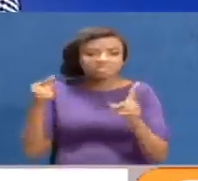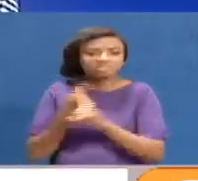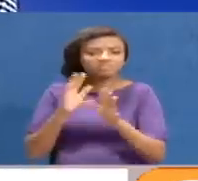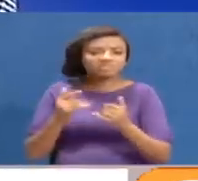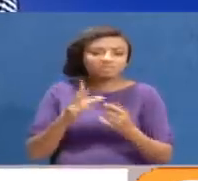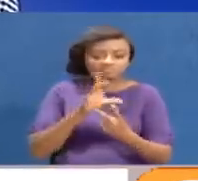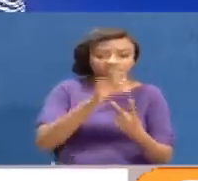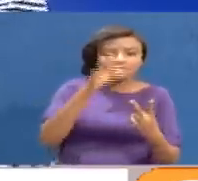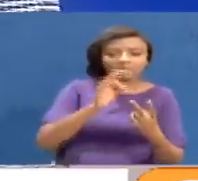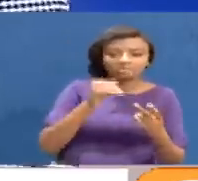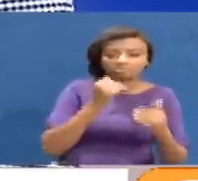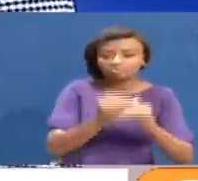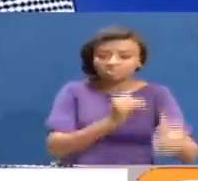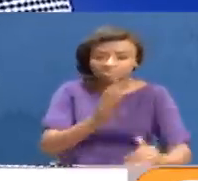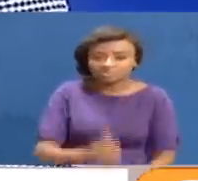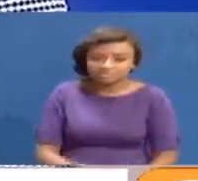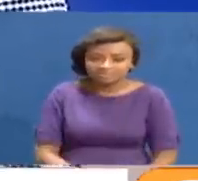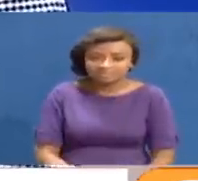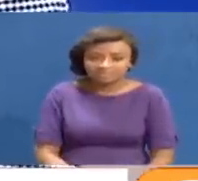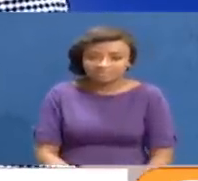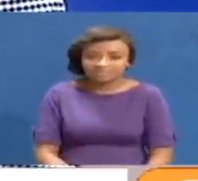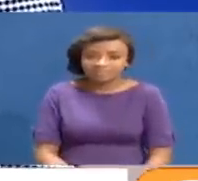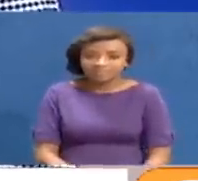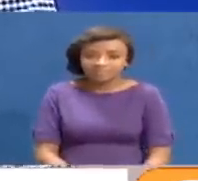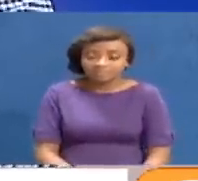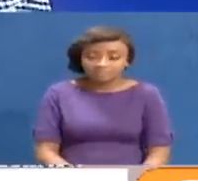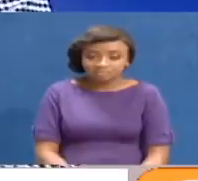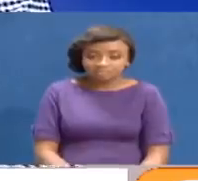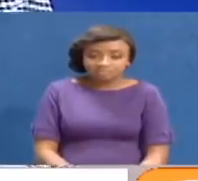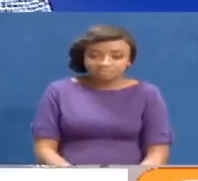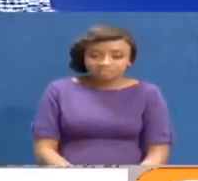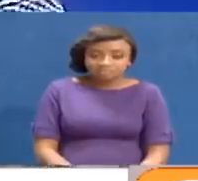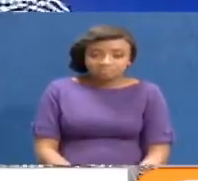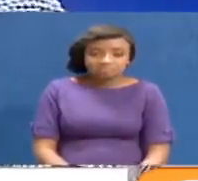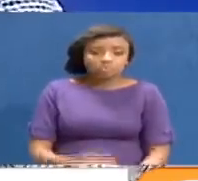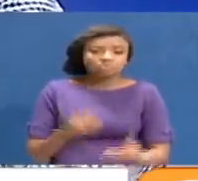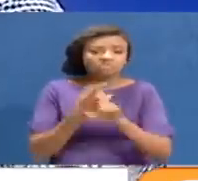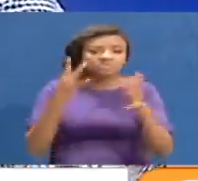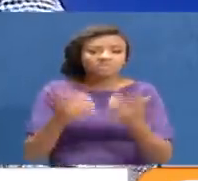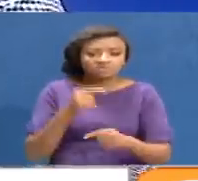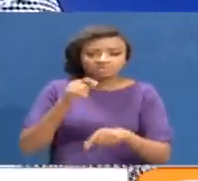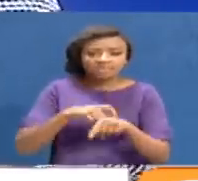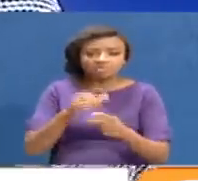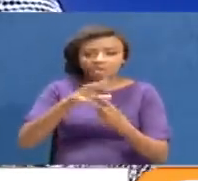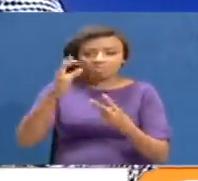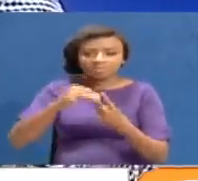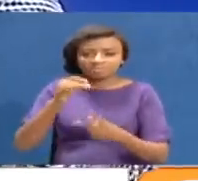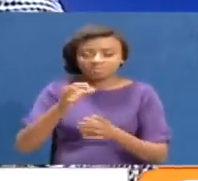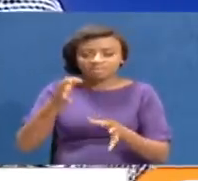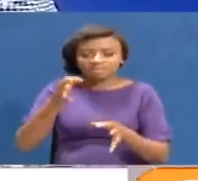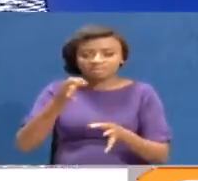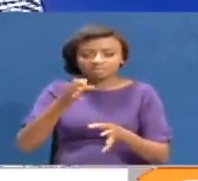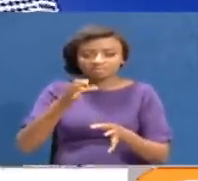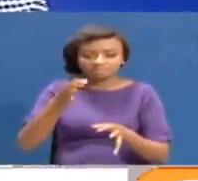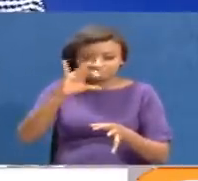nomination process, the appointment process of the ombudsman? How different is it from the appointment of the chief justice themselves and the deputy,